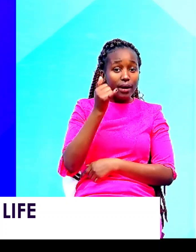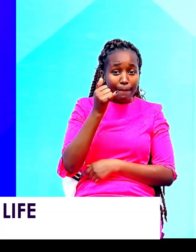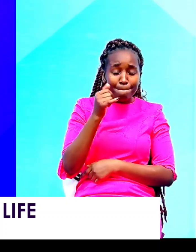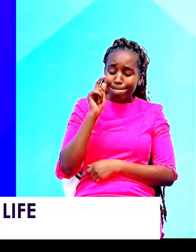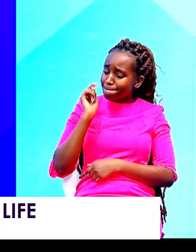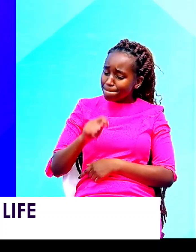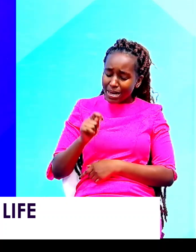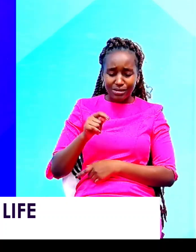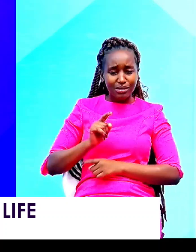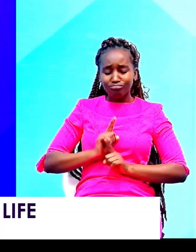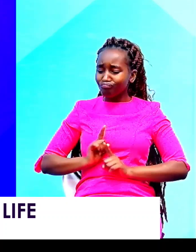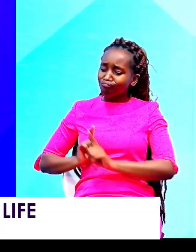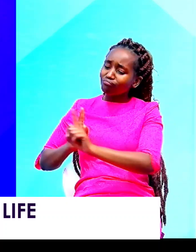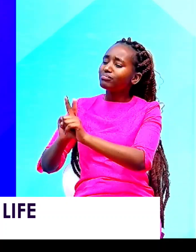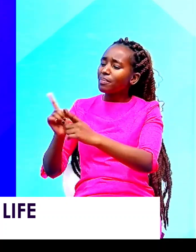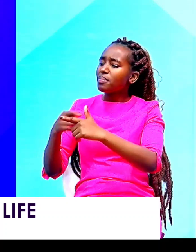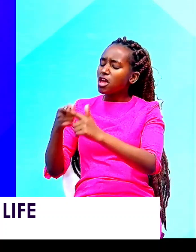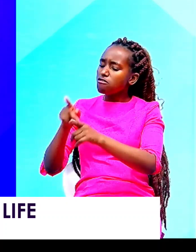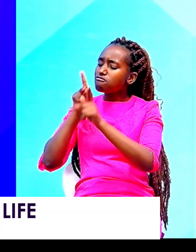answer. You will listen.